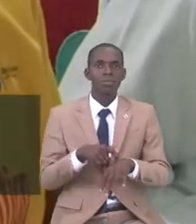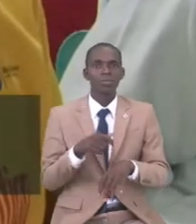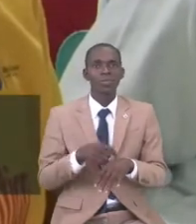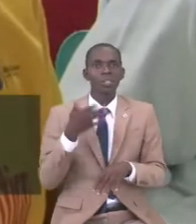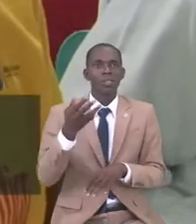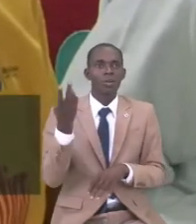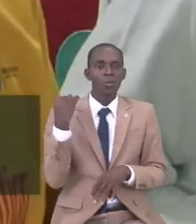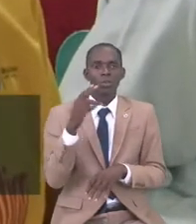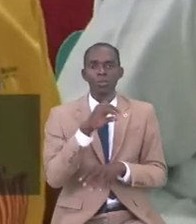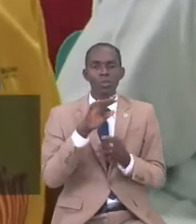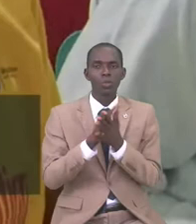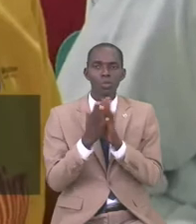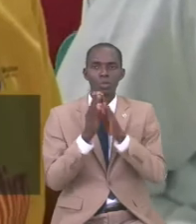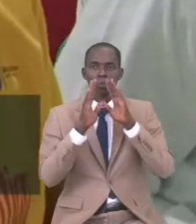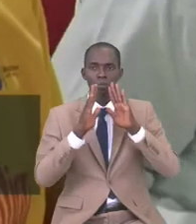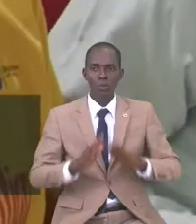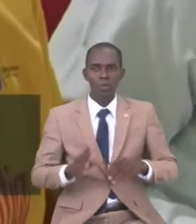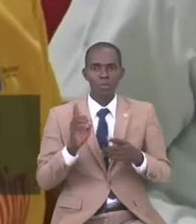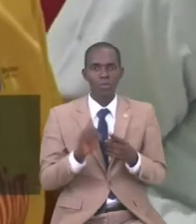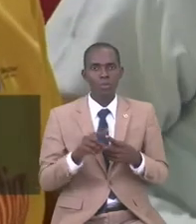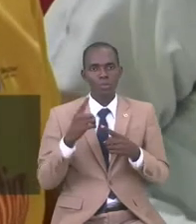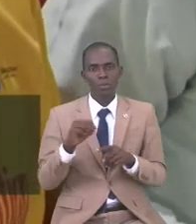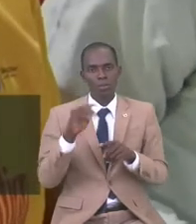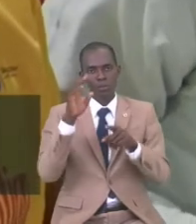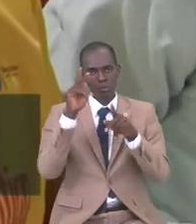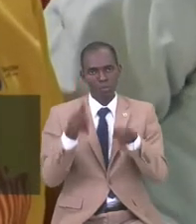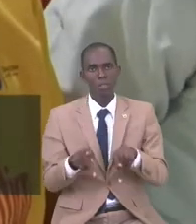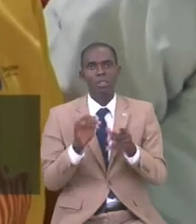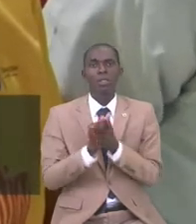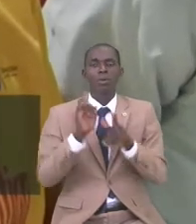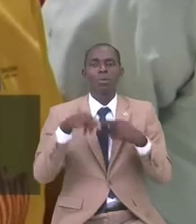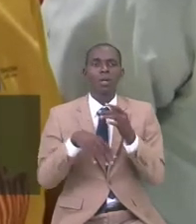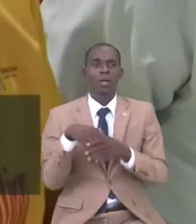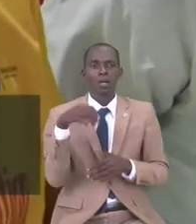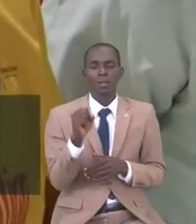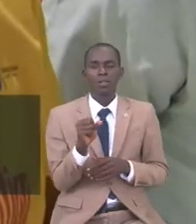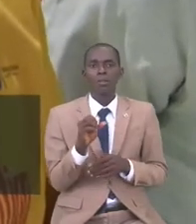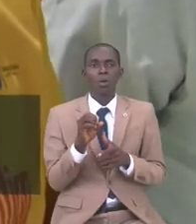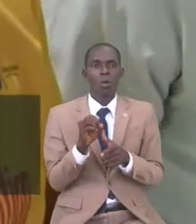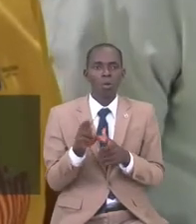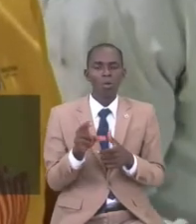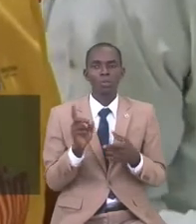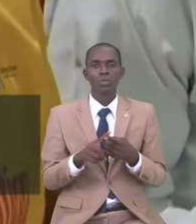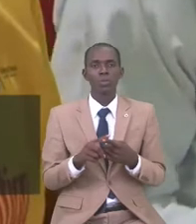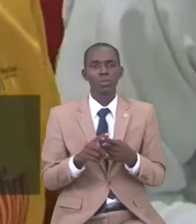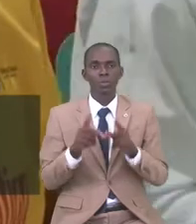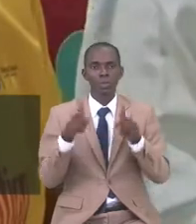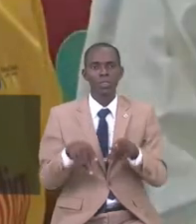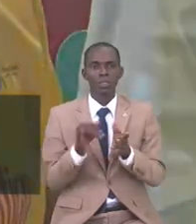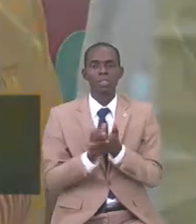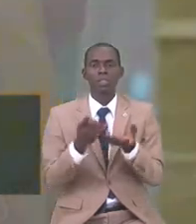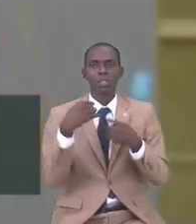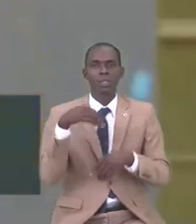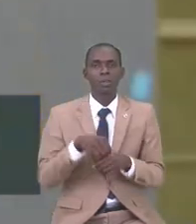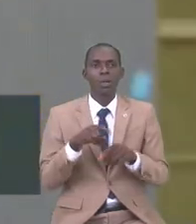to him that went out, not to him that came in.